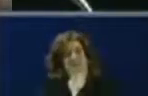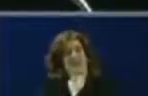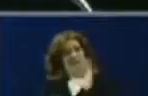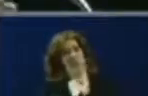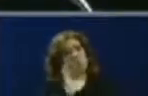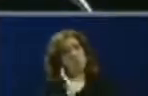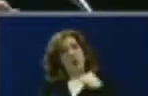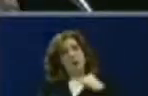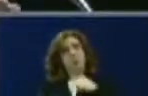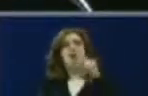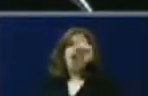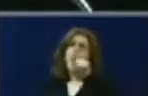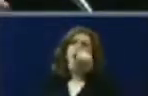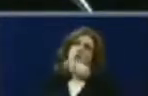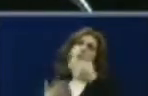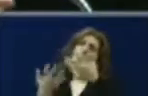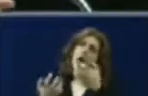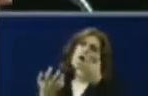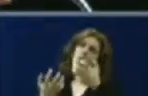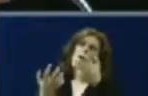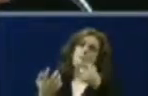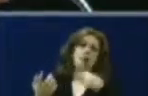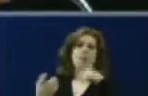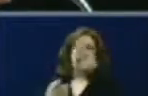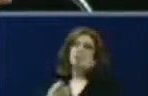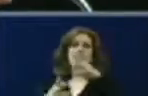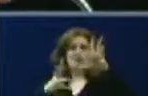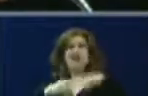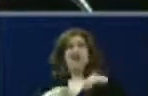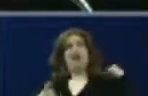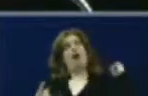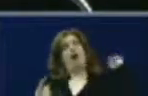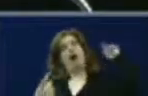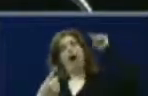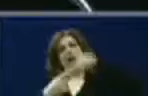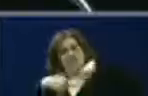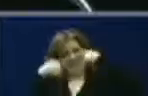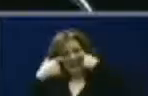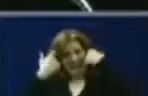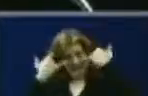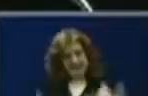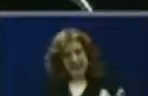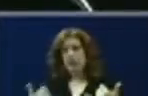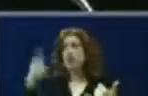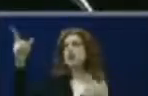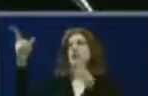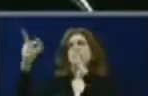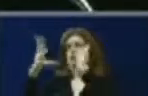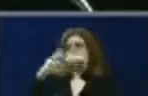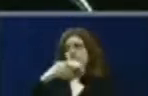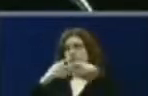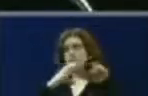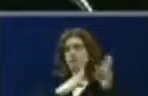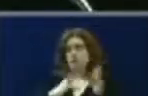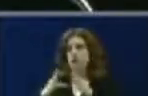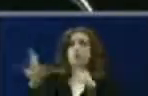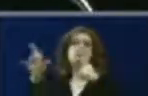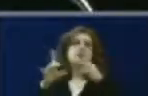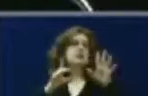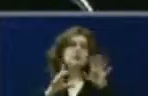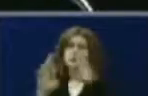asking for and have never received up until now. That's not an agenda. I understand this, but this is a report. This is a